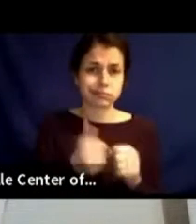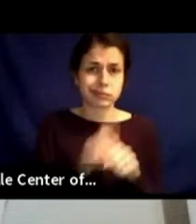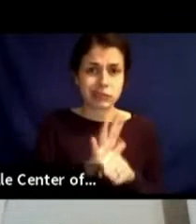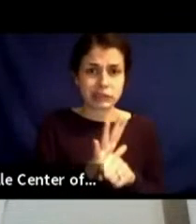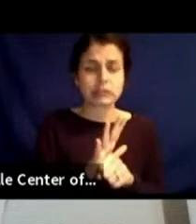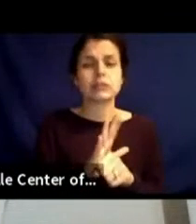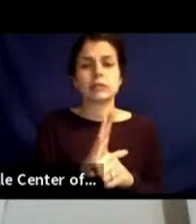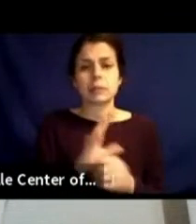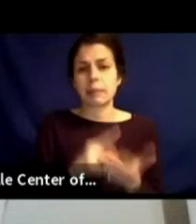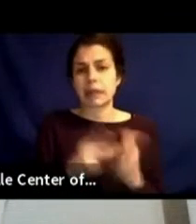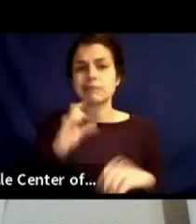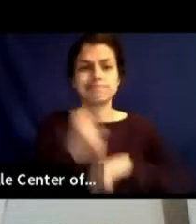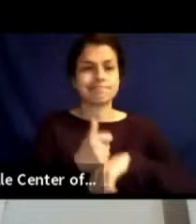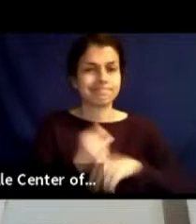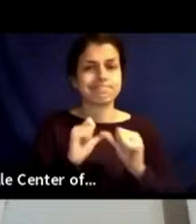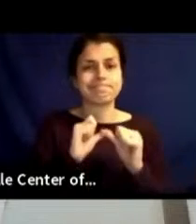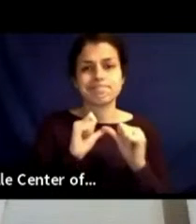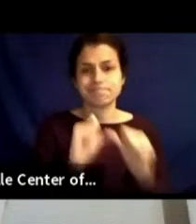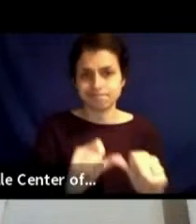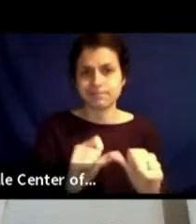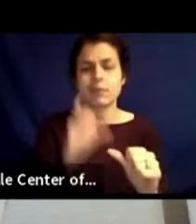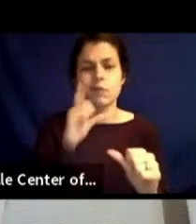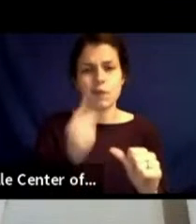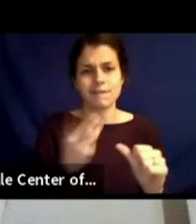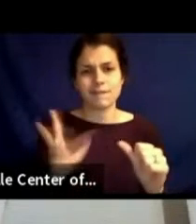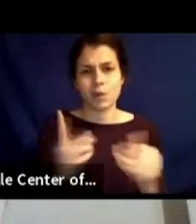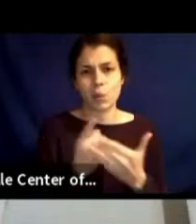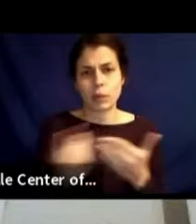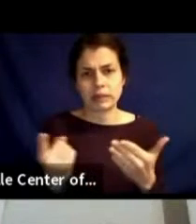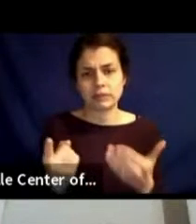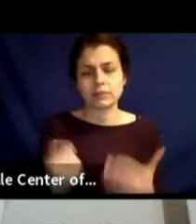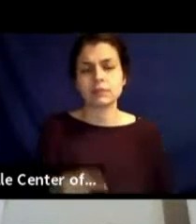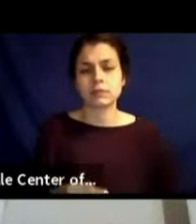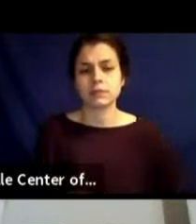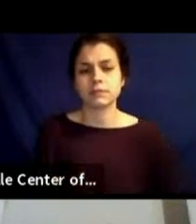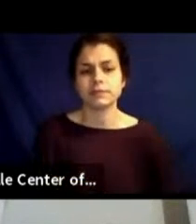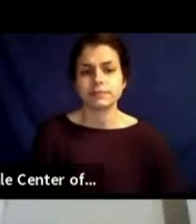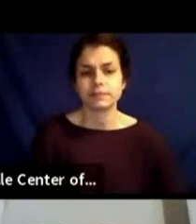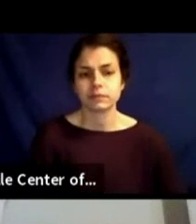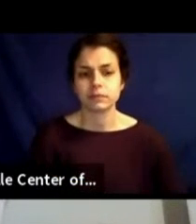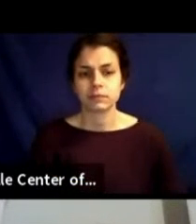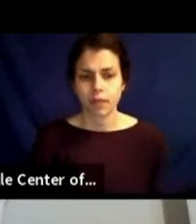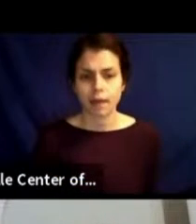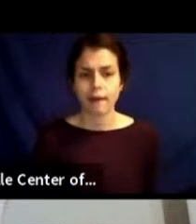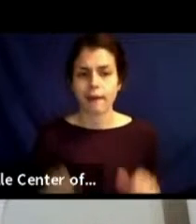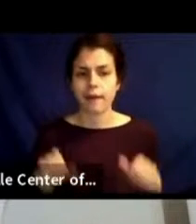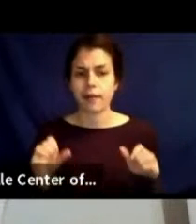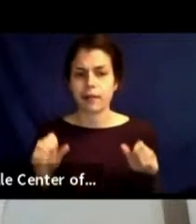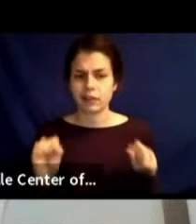place for another couple of weeks. So I can do the math or get out a calendar.